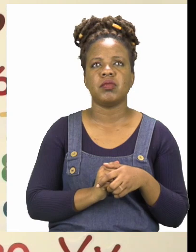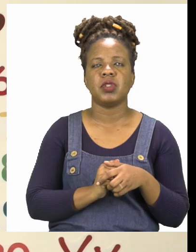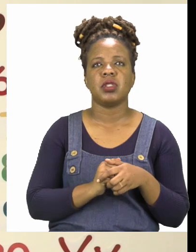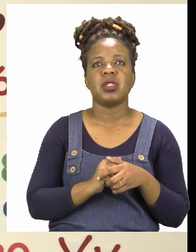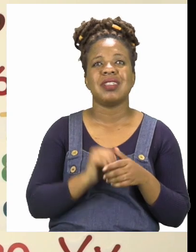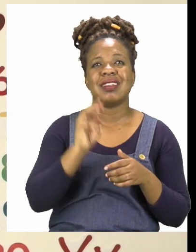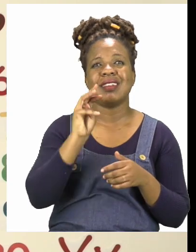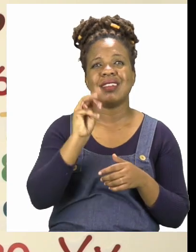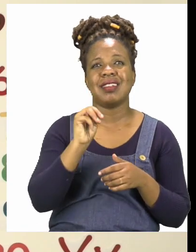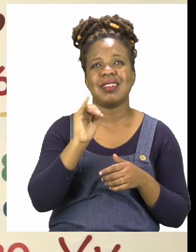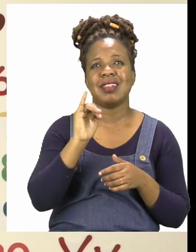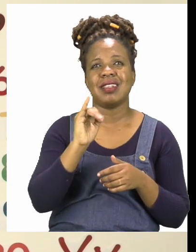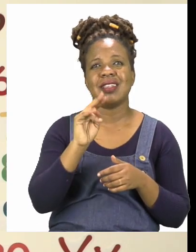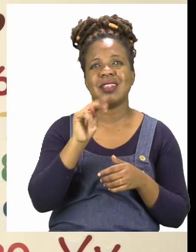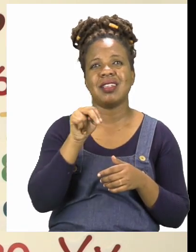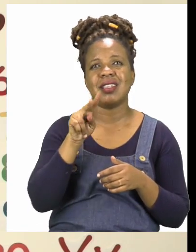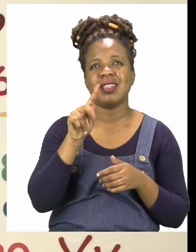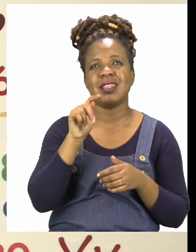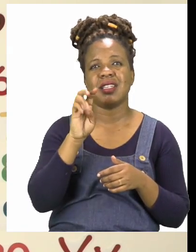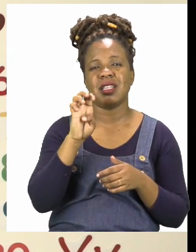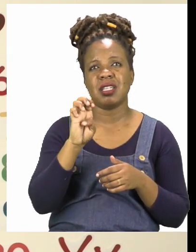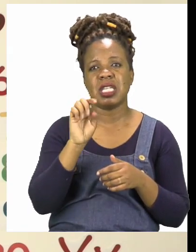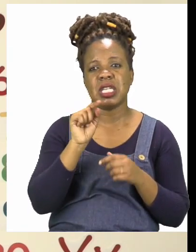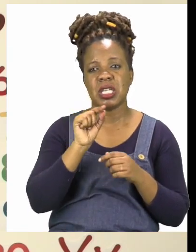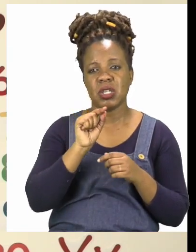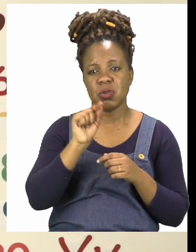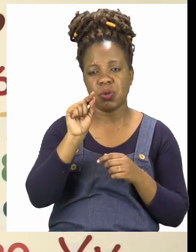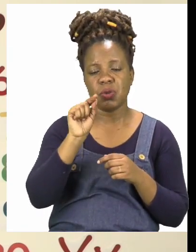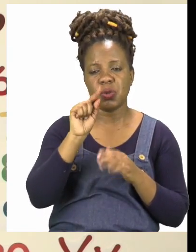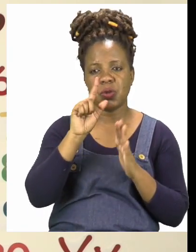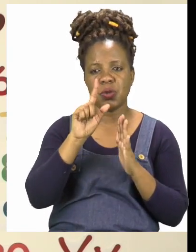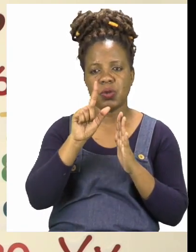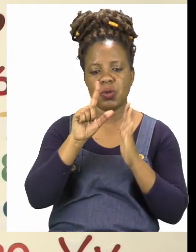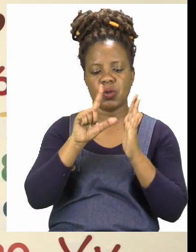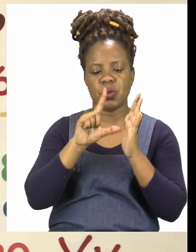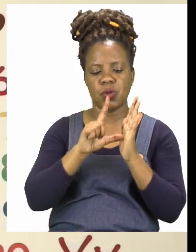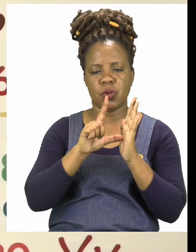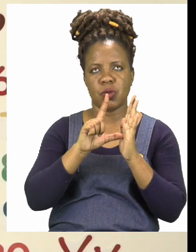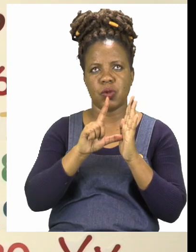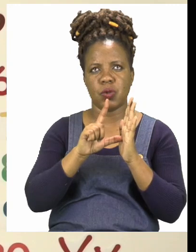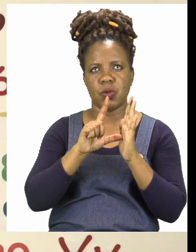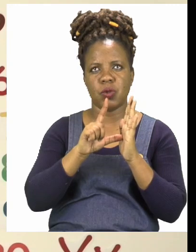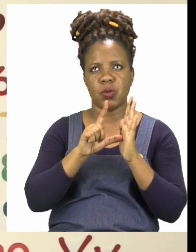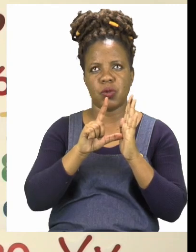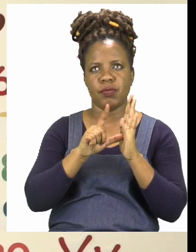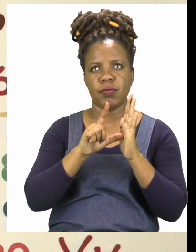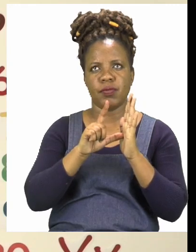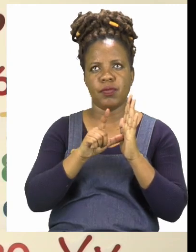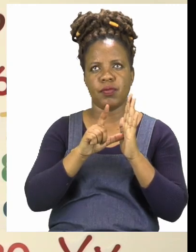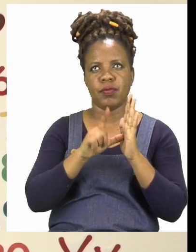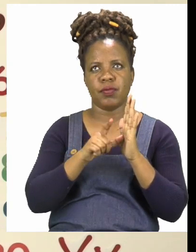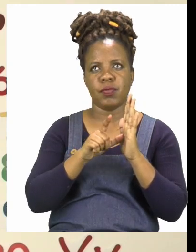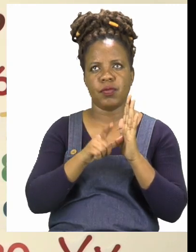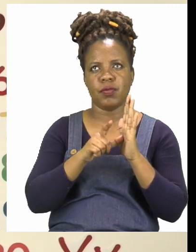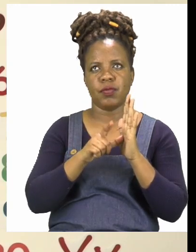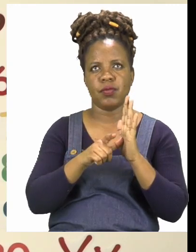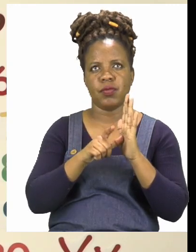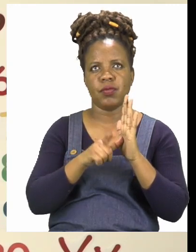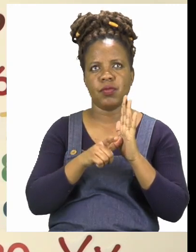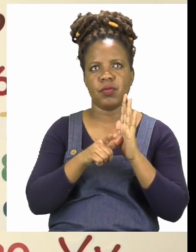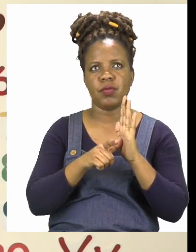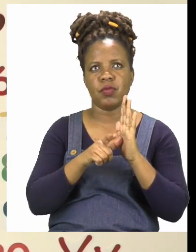each minute is counted to a number we can see, we are actually counting in